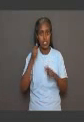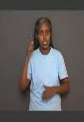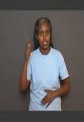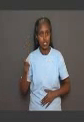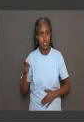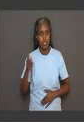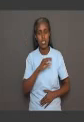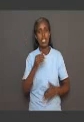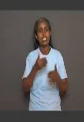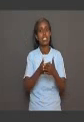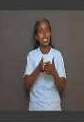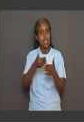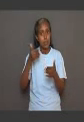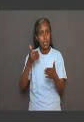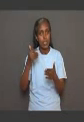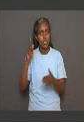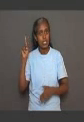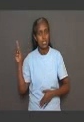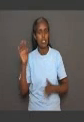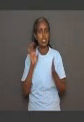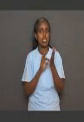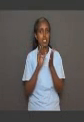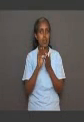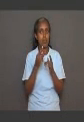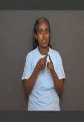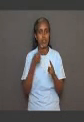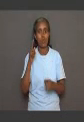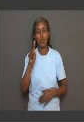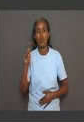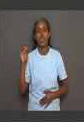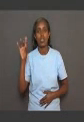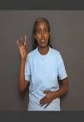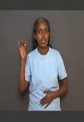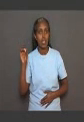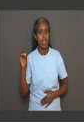G and subtract this number from